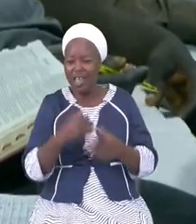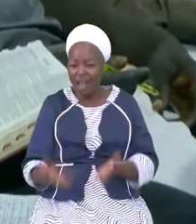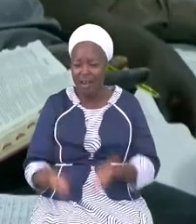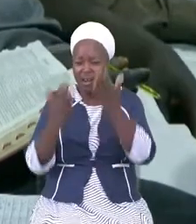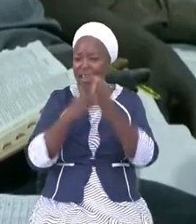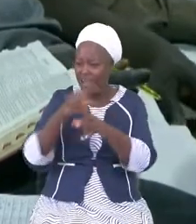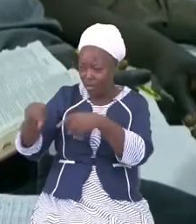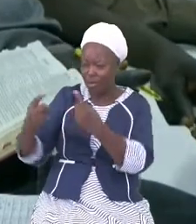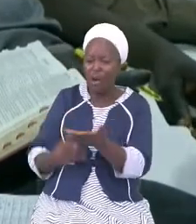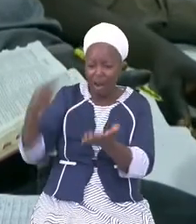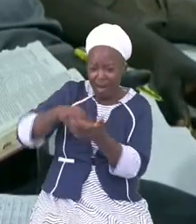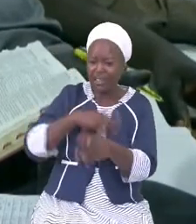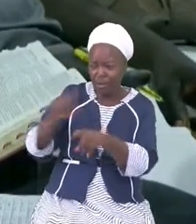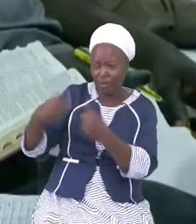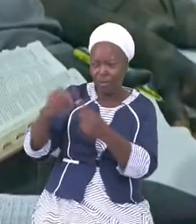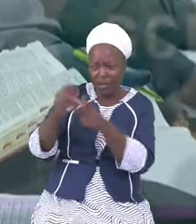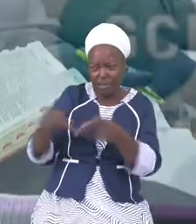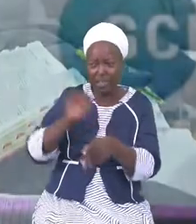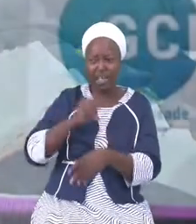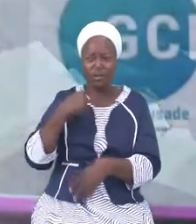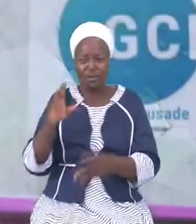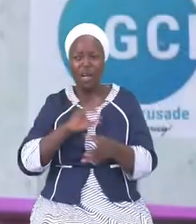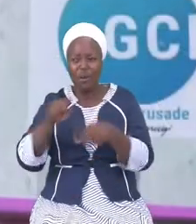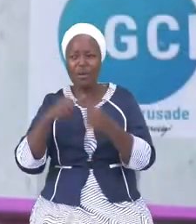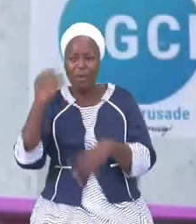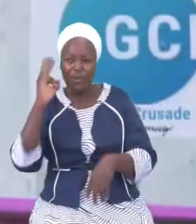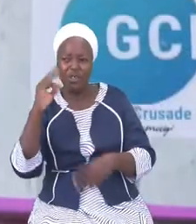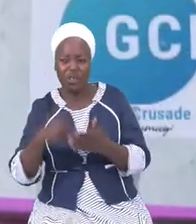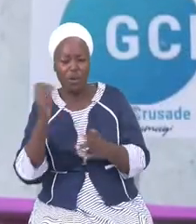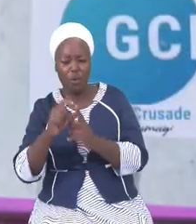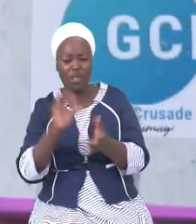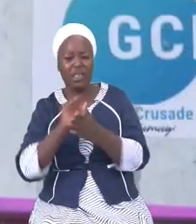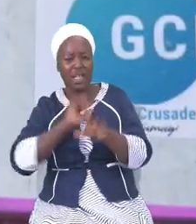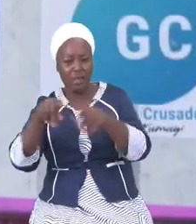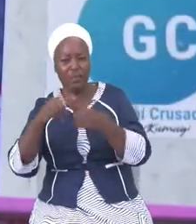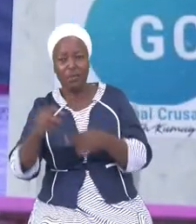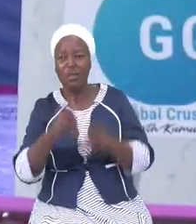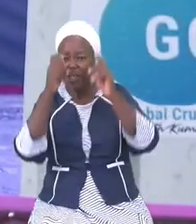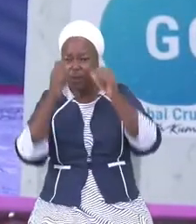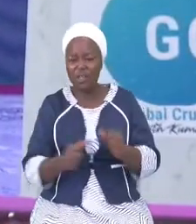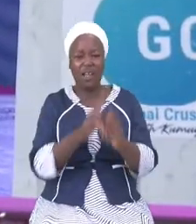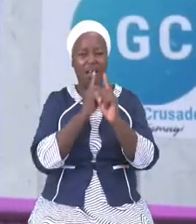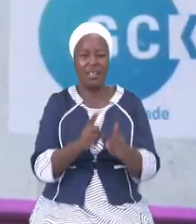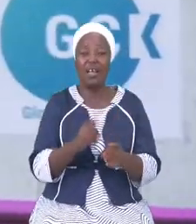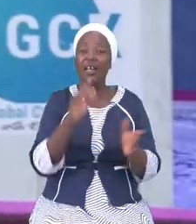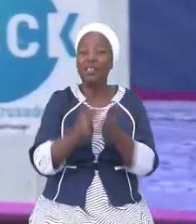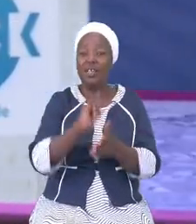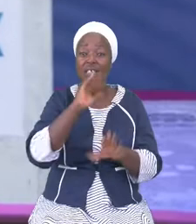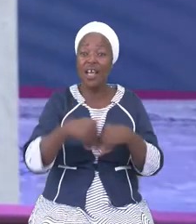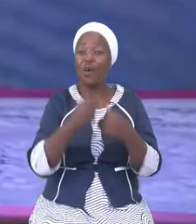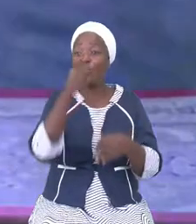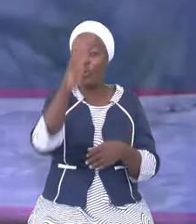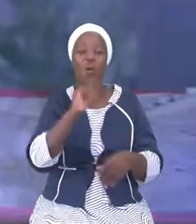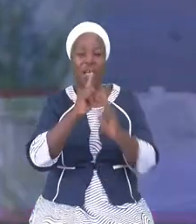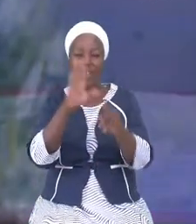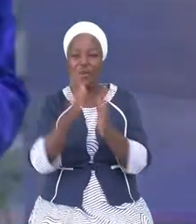place I told you and preach the word I gave you. Spontaneous answer. That's how God will answer your